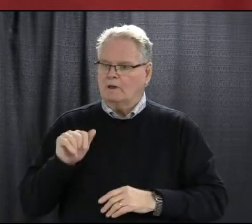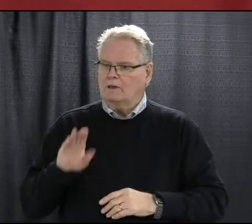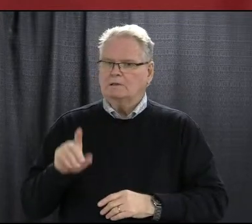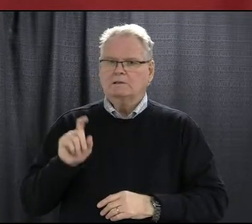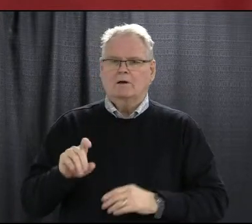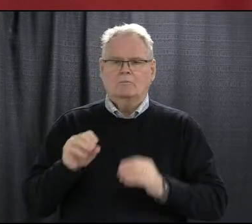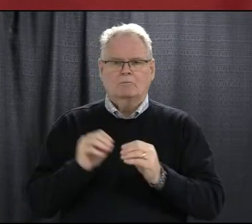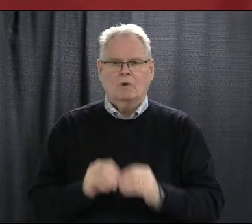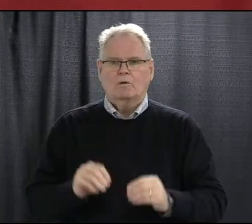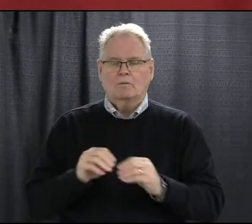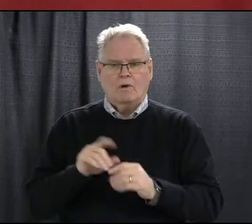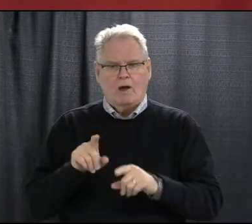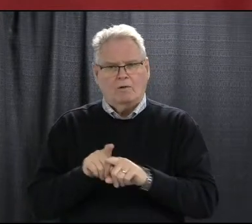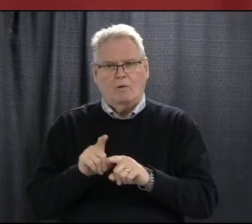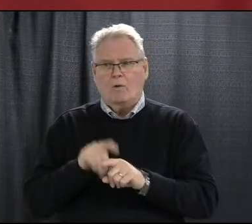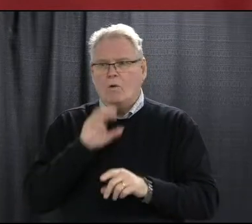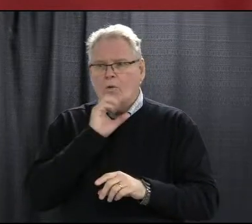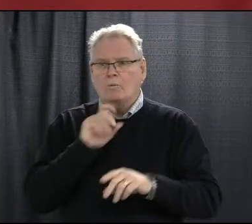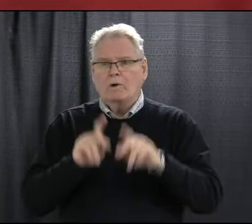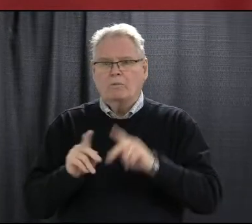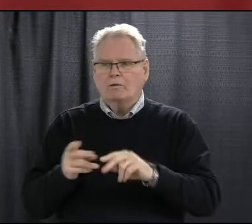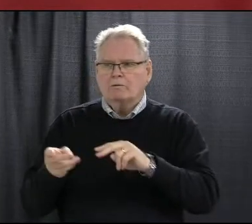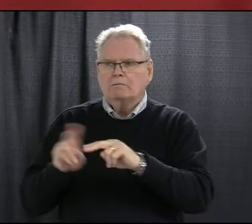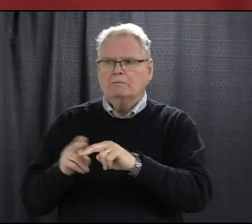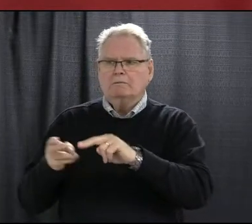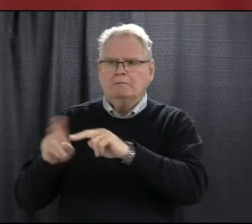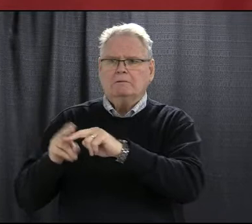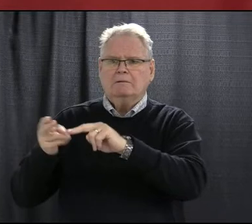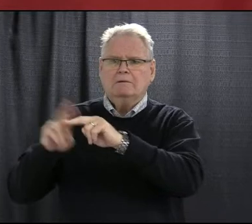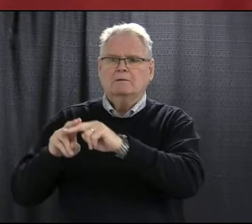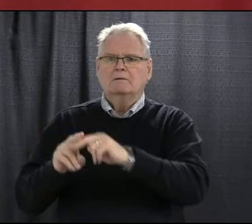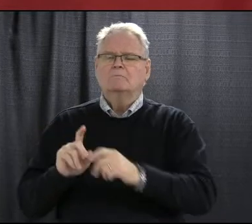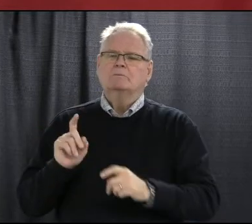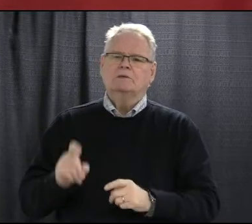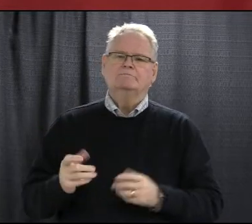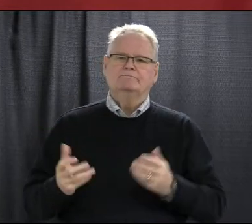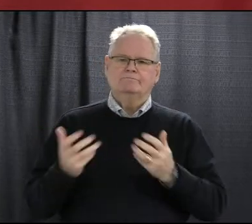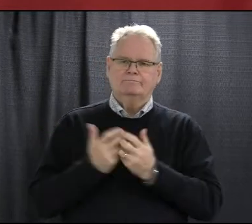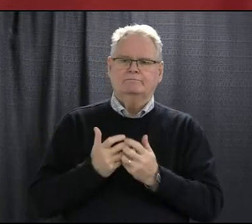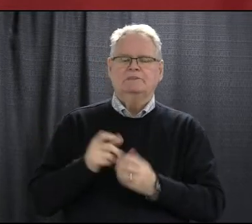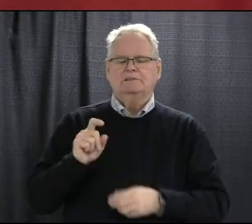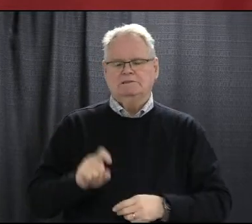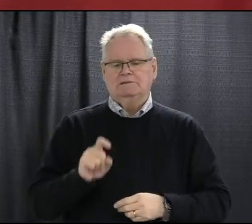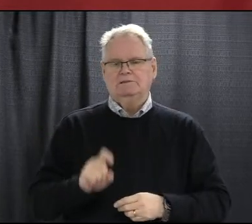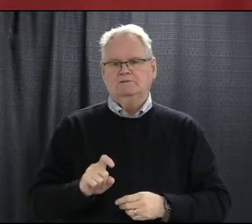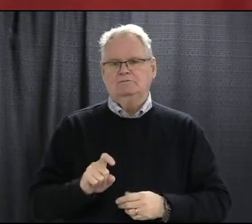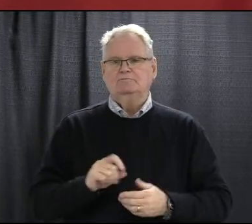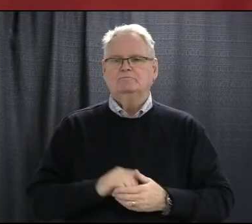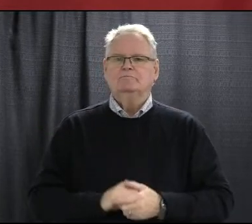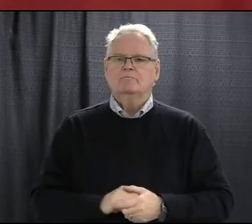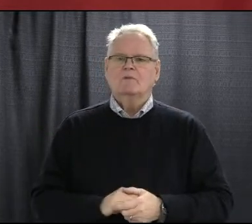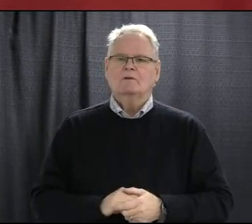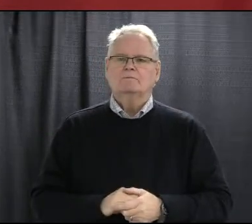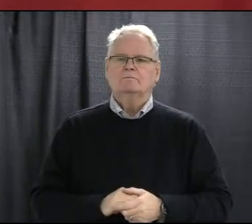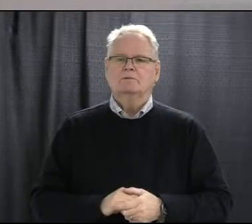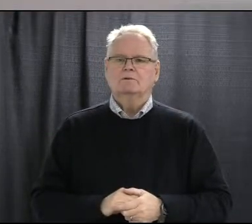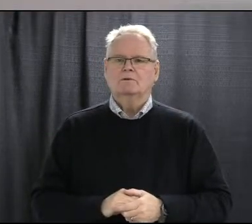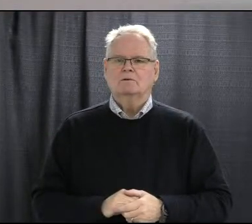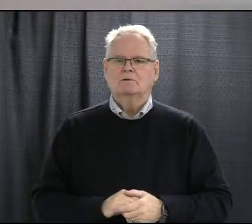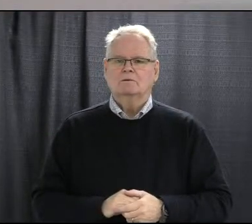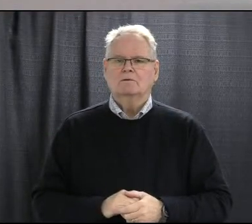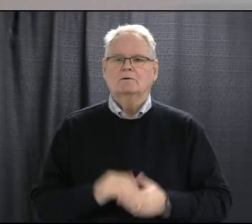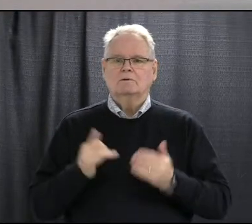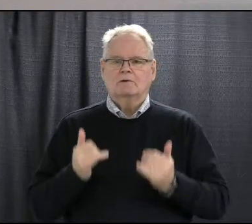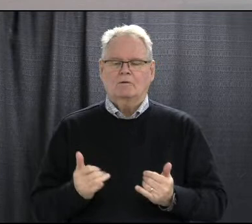transformation of our health system. And as a healthcare professional, I certainly recognize how impactful this will be. I'll hand it over to Dr. Parfrey.